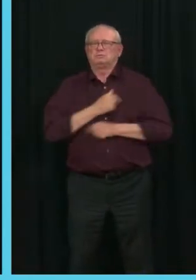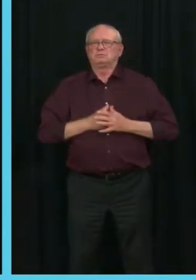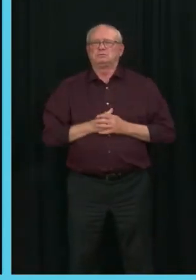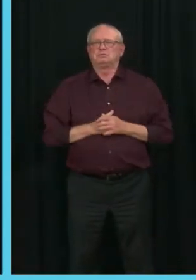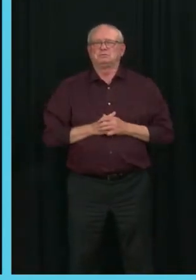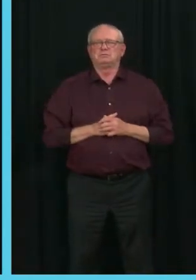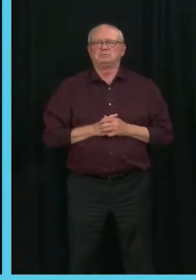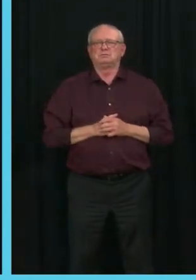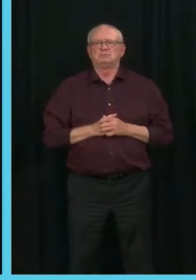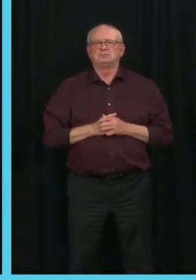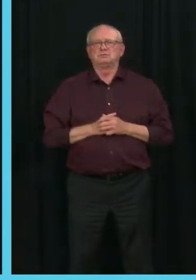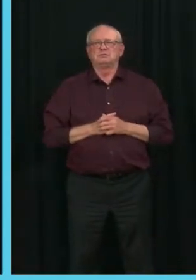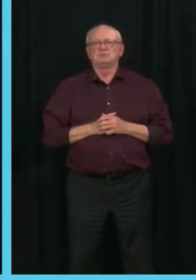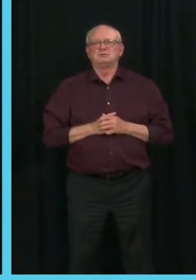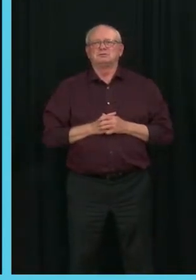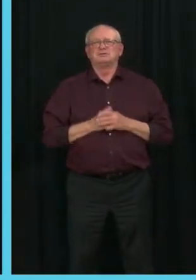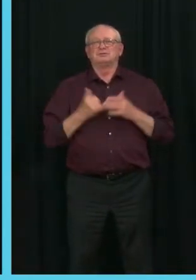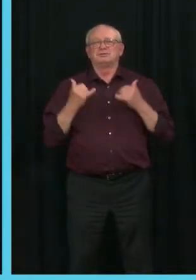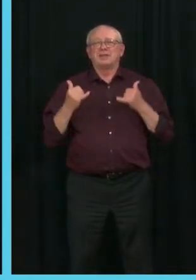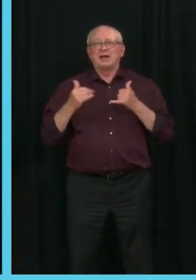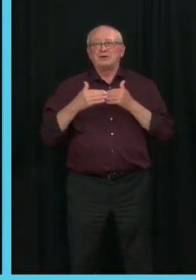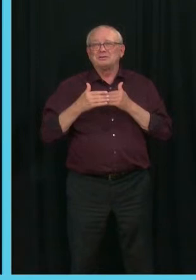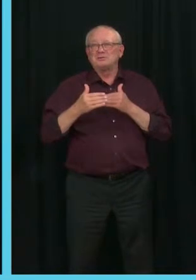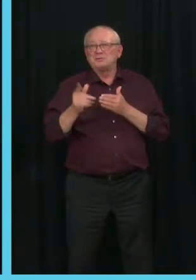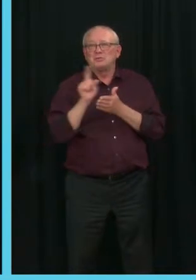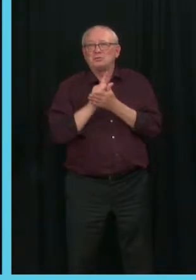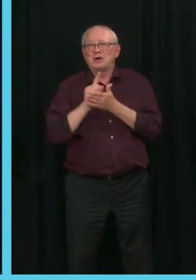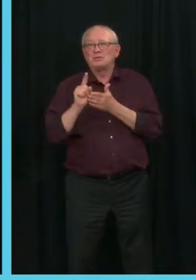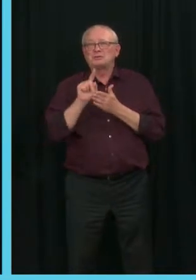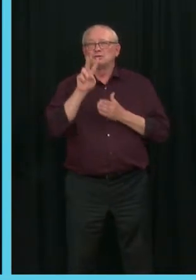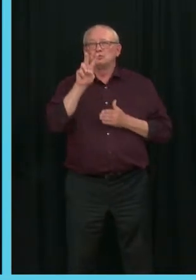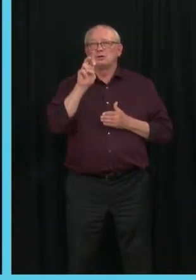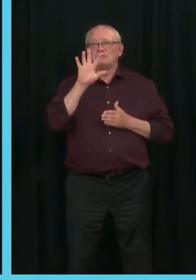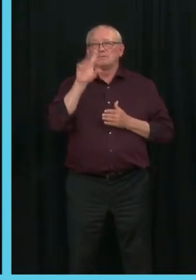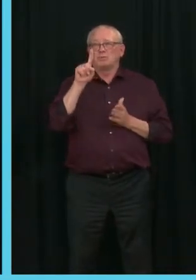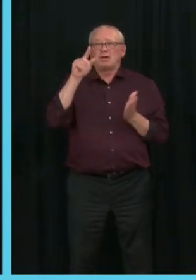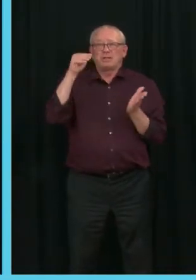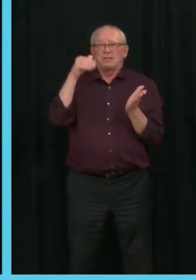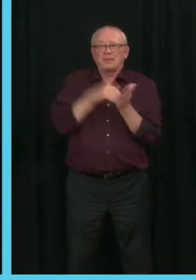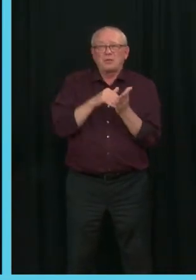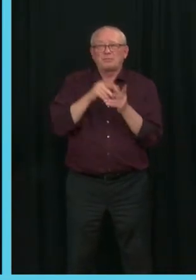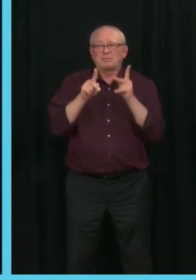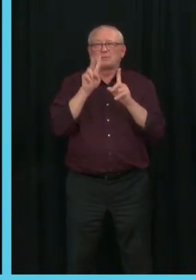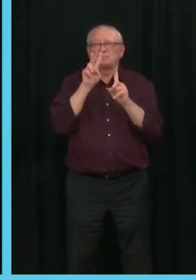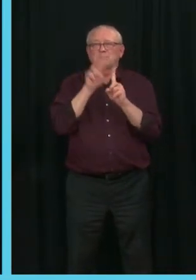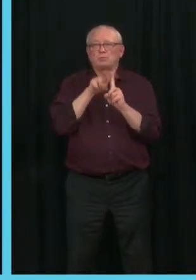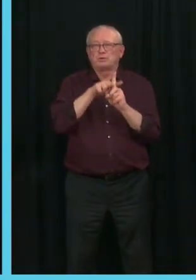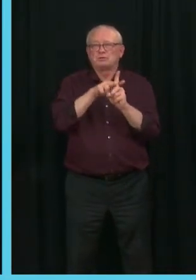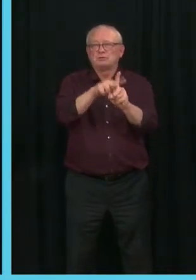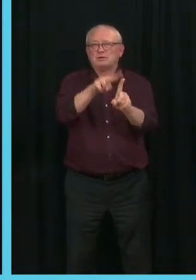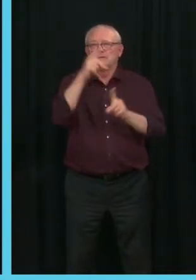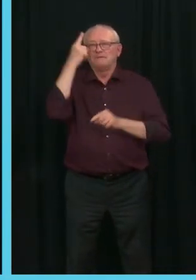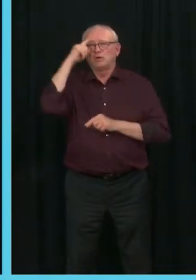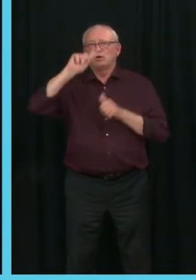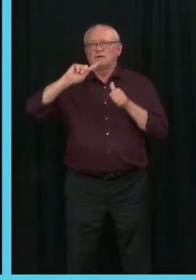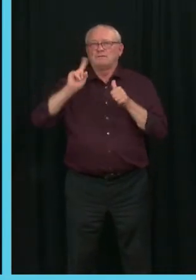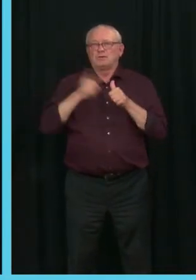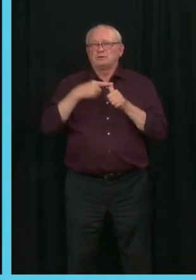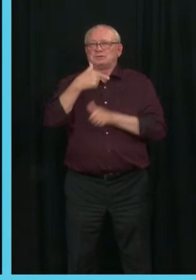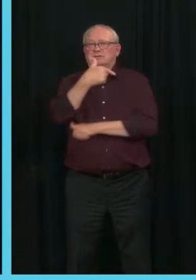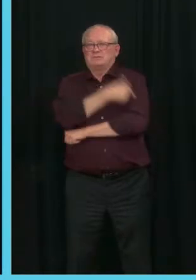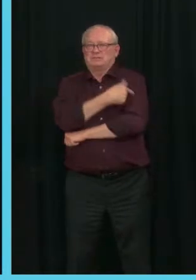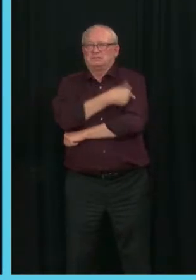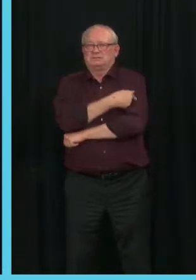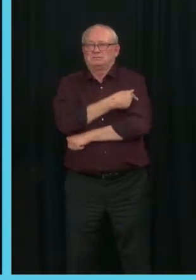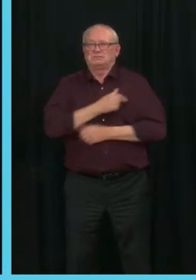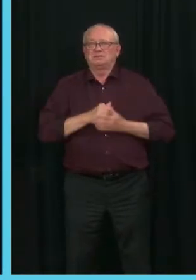251,000 appointments booked in the coming days, we're not far from hitting the 70% threshold of first doses necessary to move